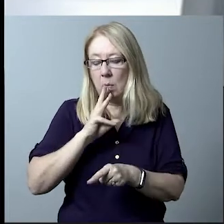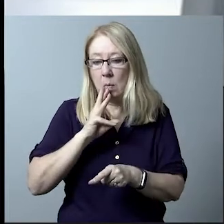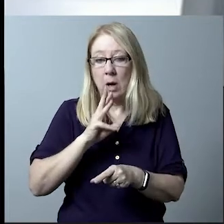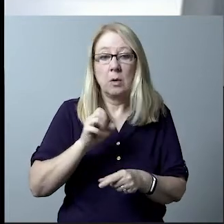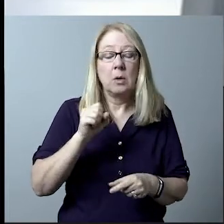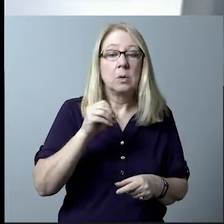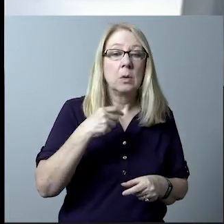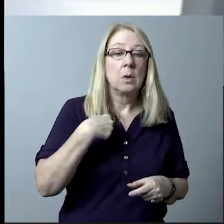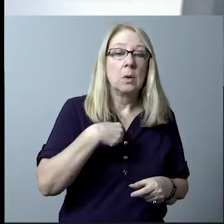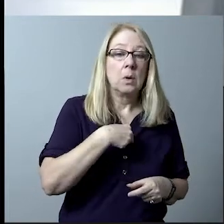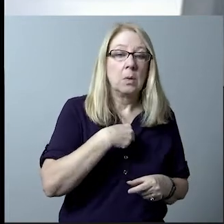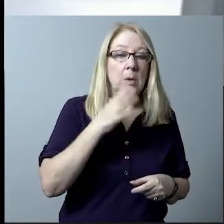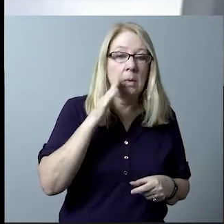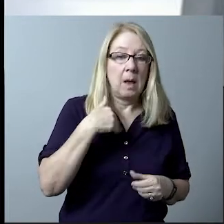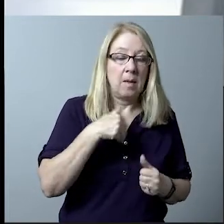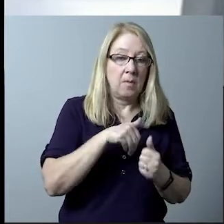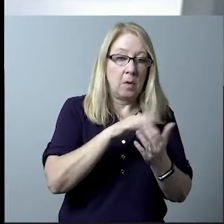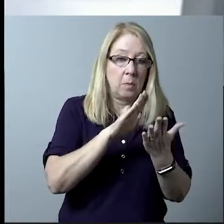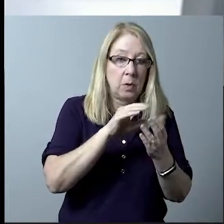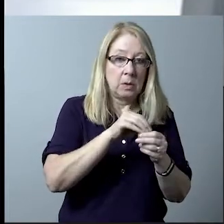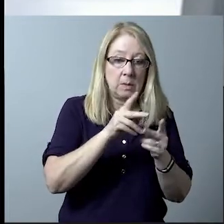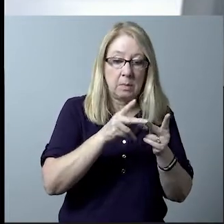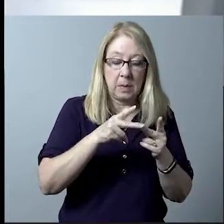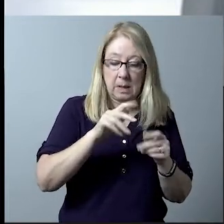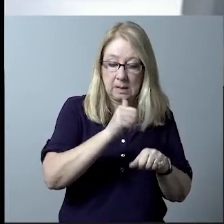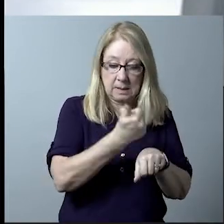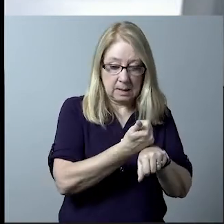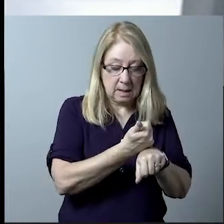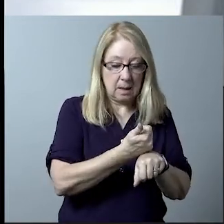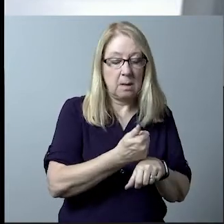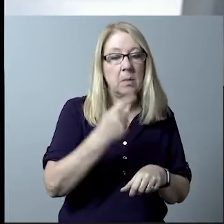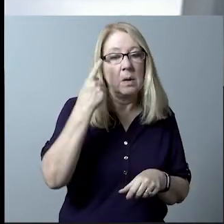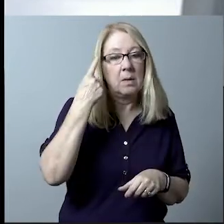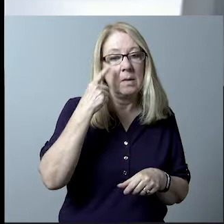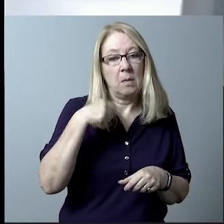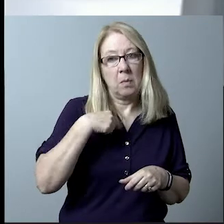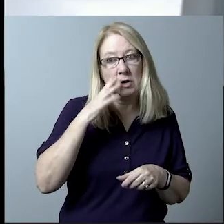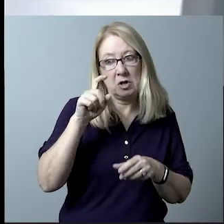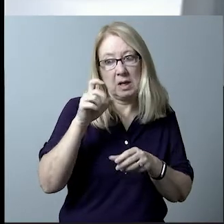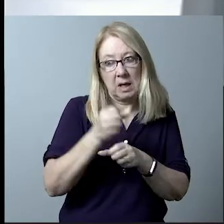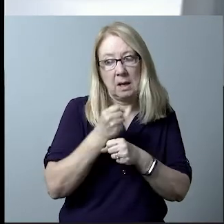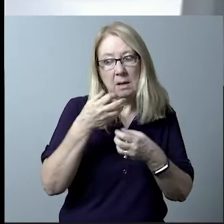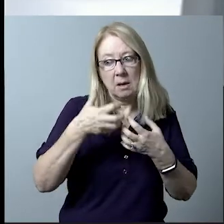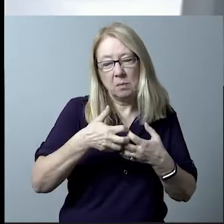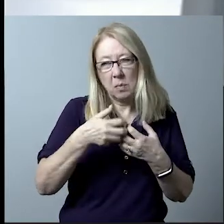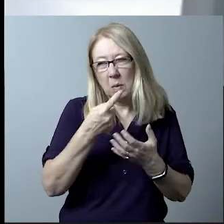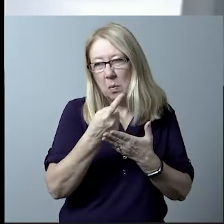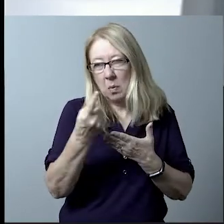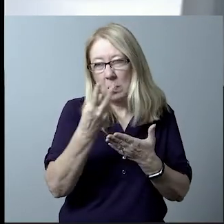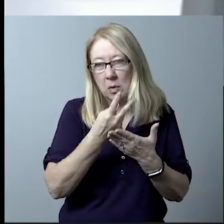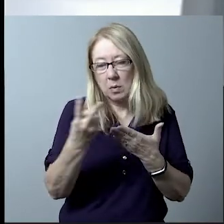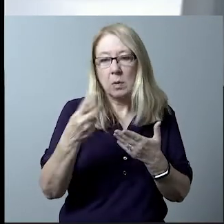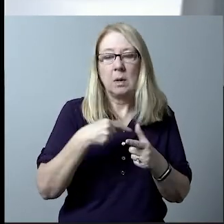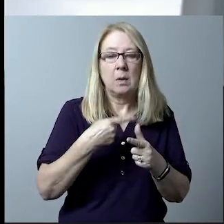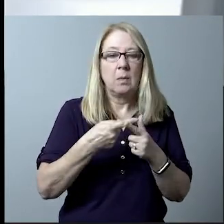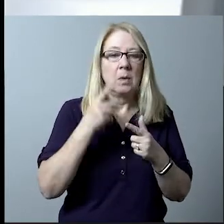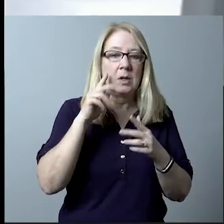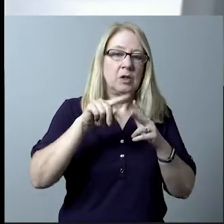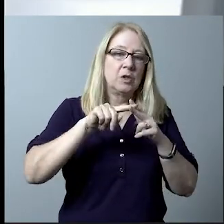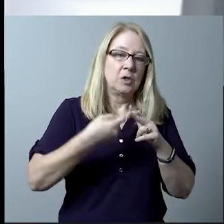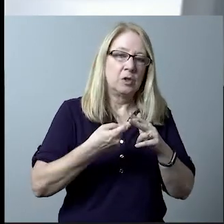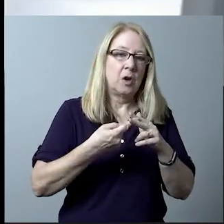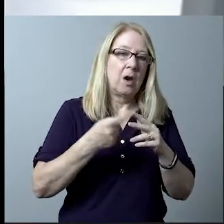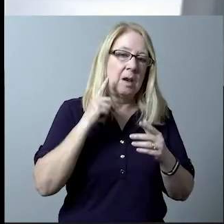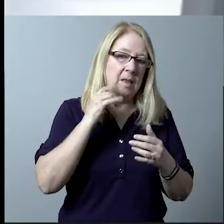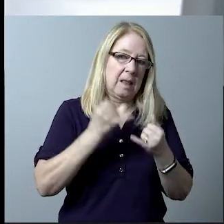wastewater. So all that is underway. We will have an approach in place by the end of the week and hopefully have our machine in the next couple weeks. So